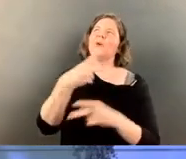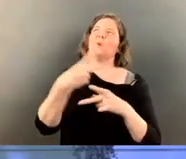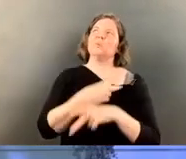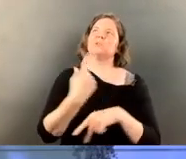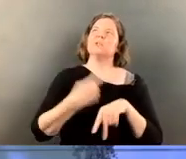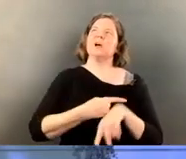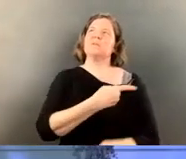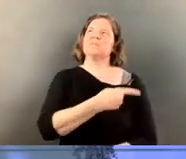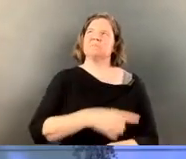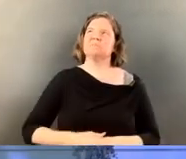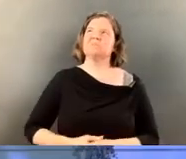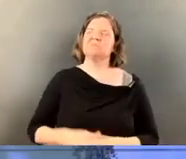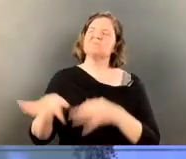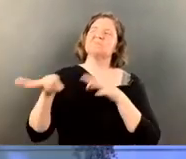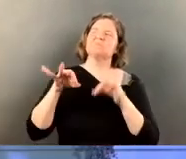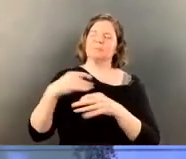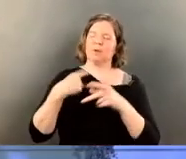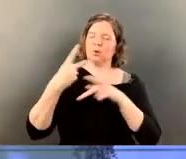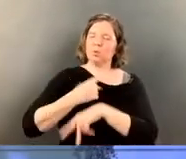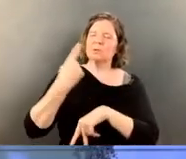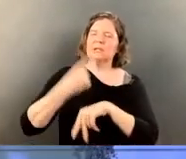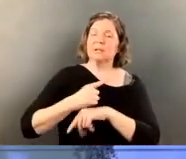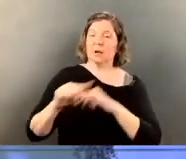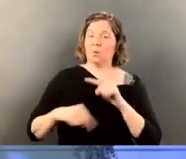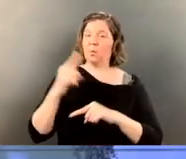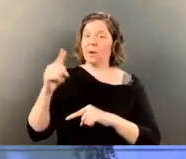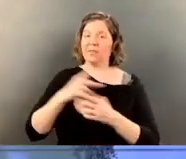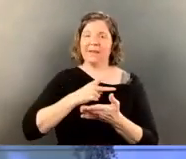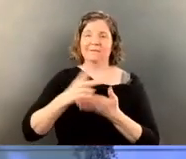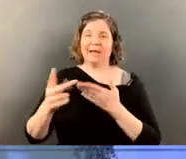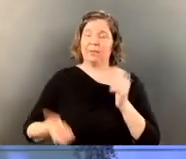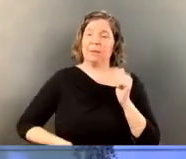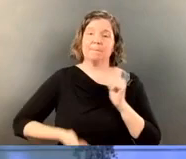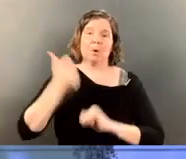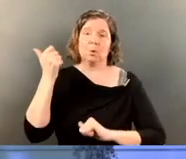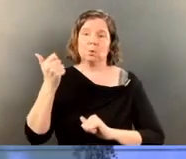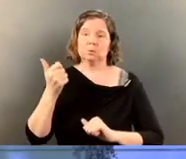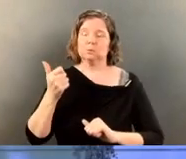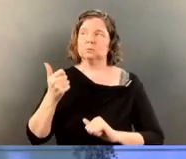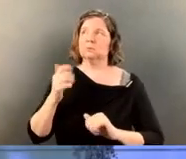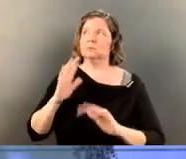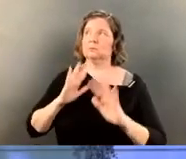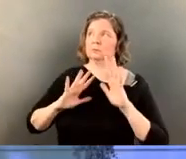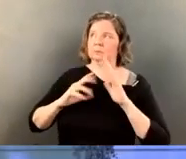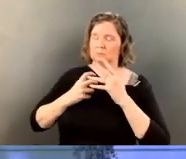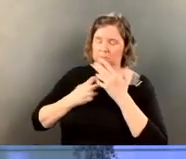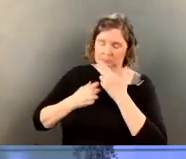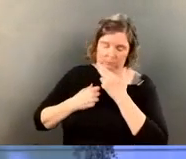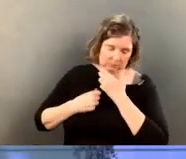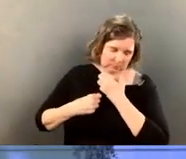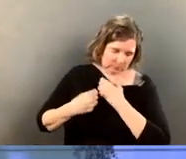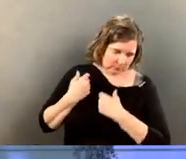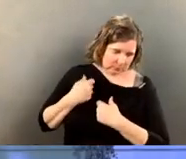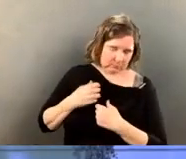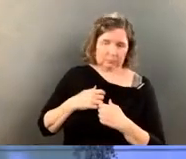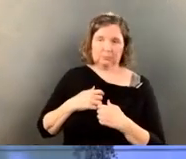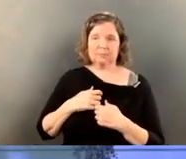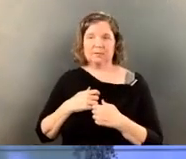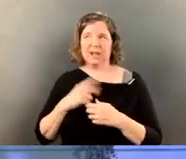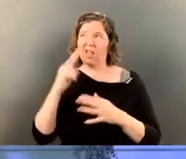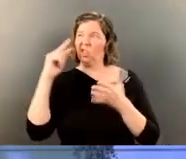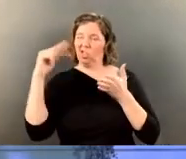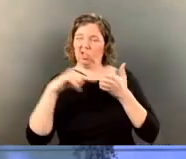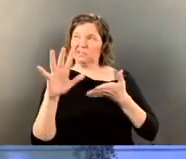day. Let me tell you about their worst day when they failed the most. And these are the things that led up to it. And look at